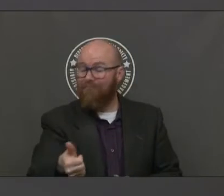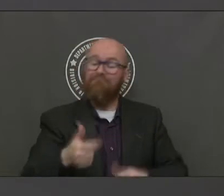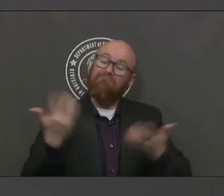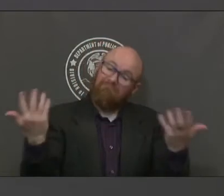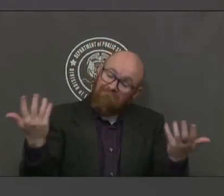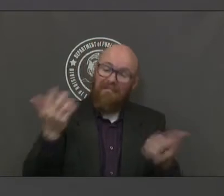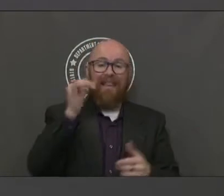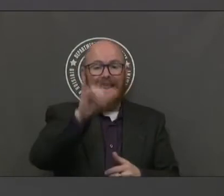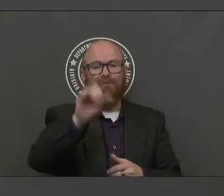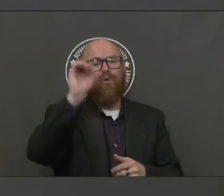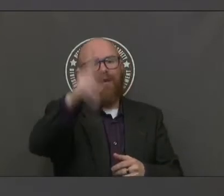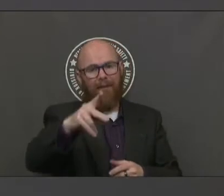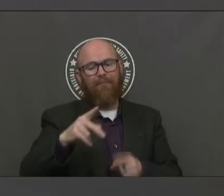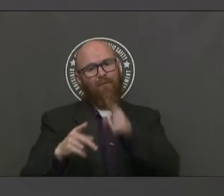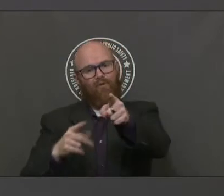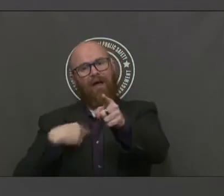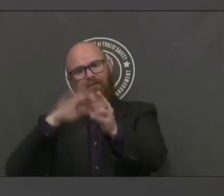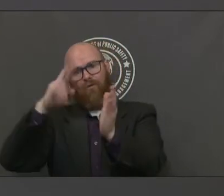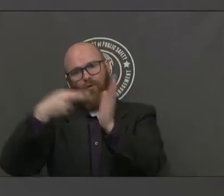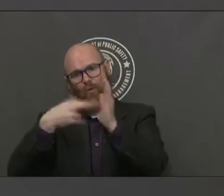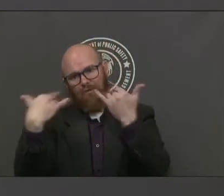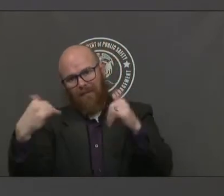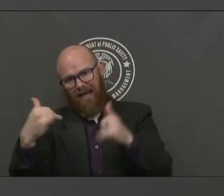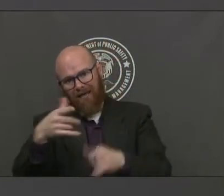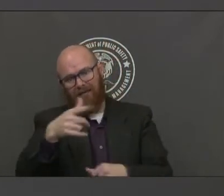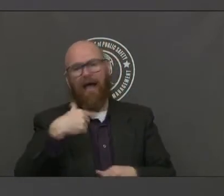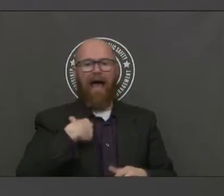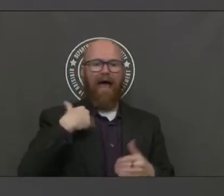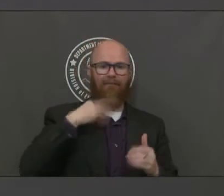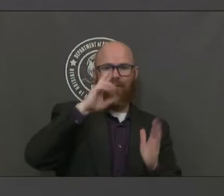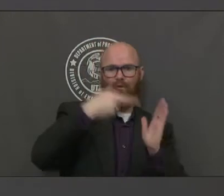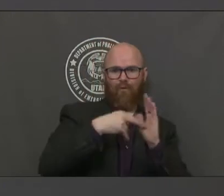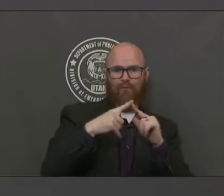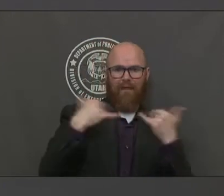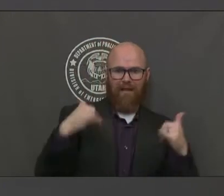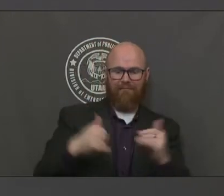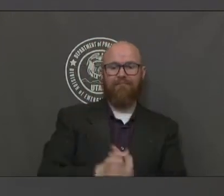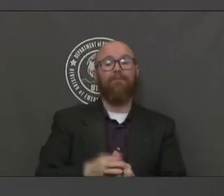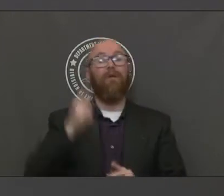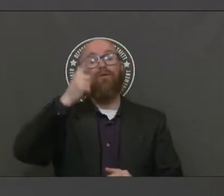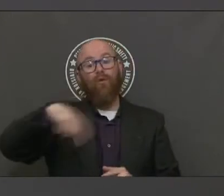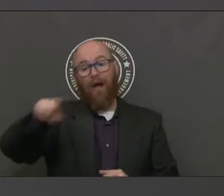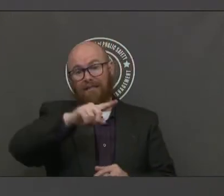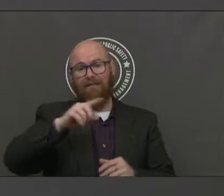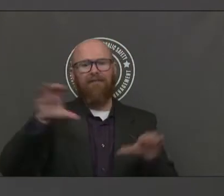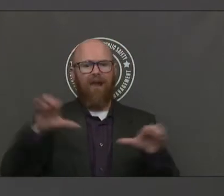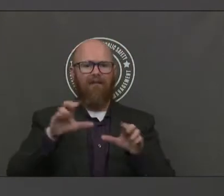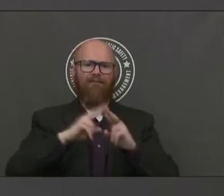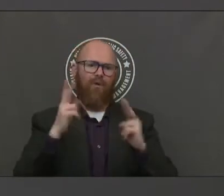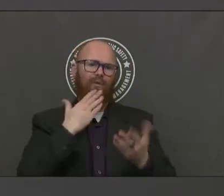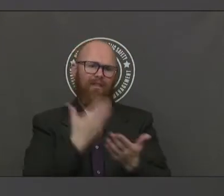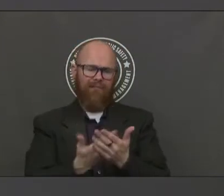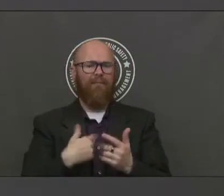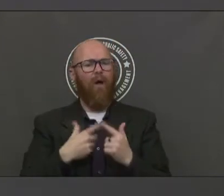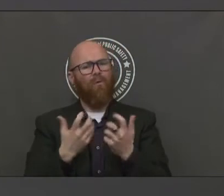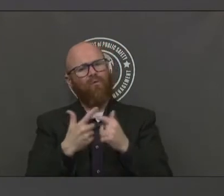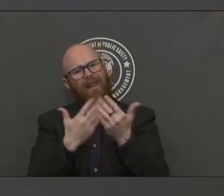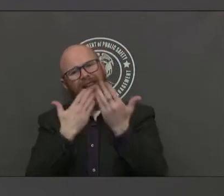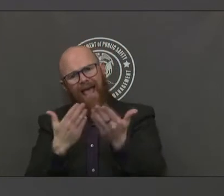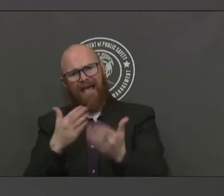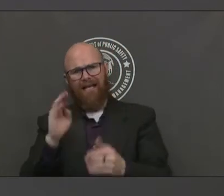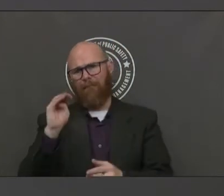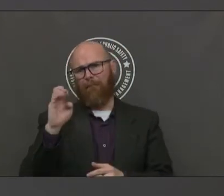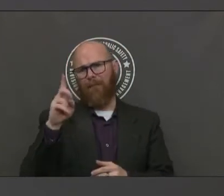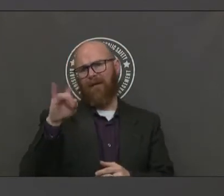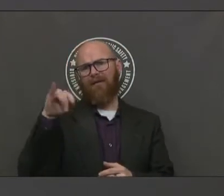that's okay, because you have your role to play too. And you've played it very, very well. I want to thank all of you, because